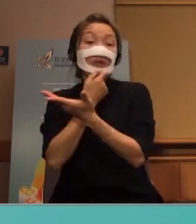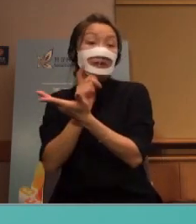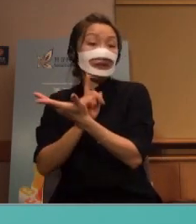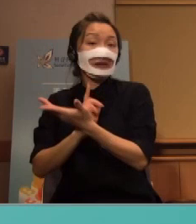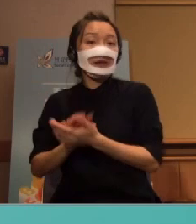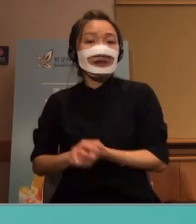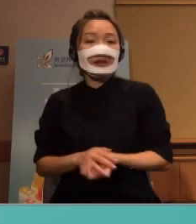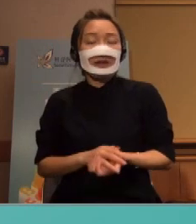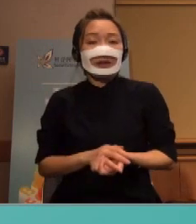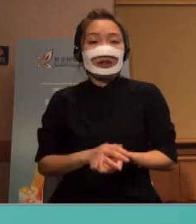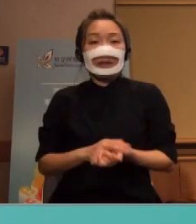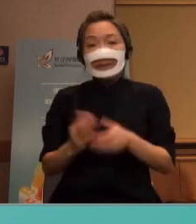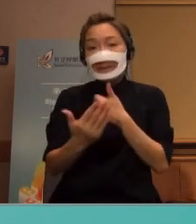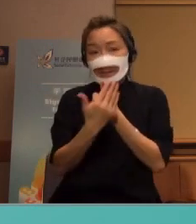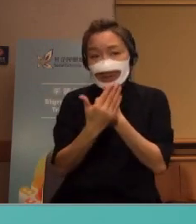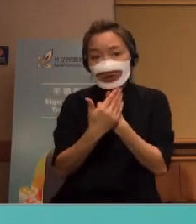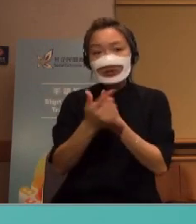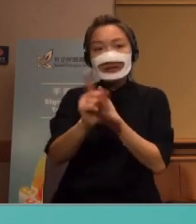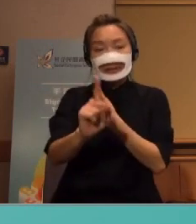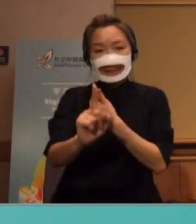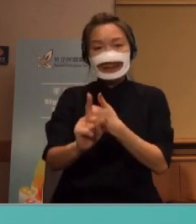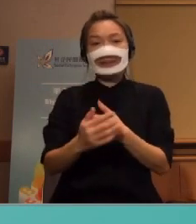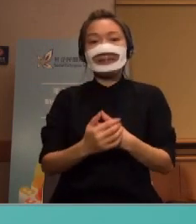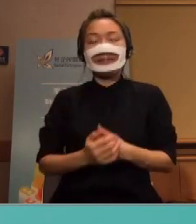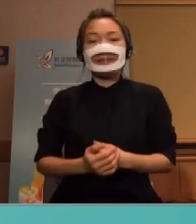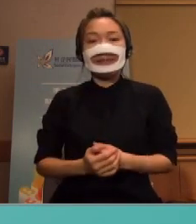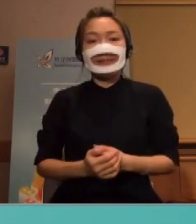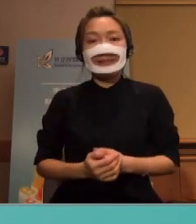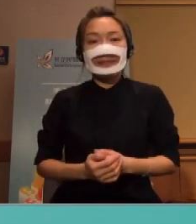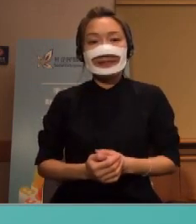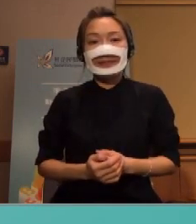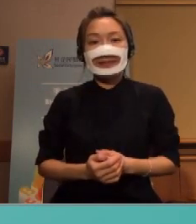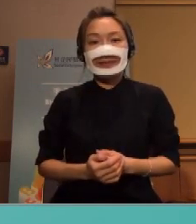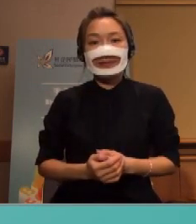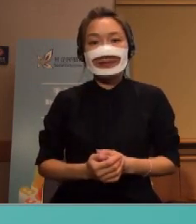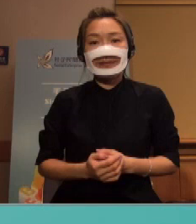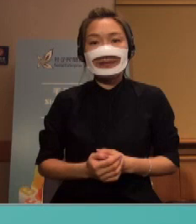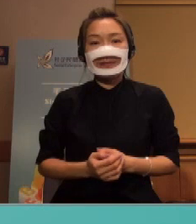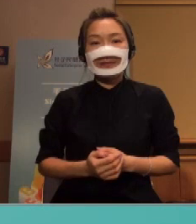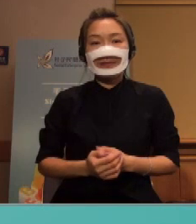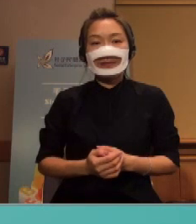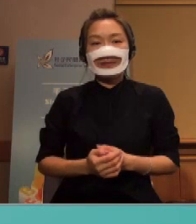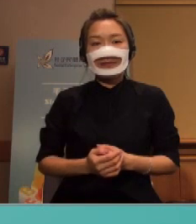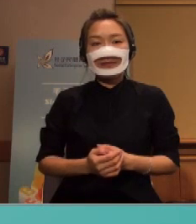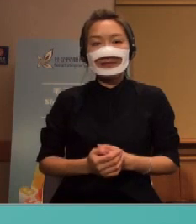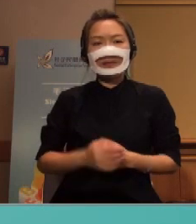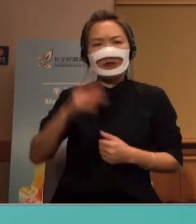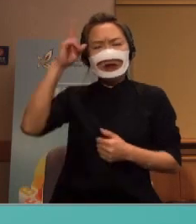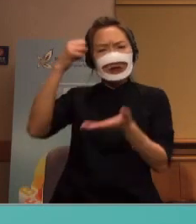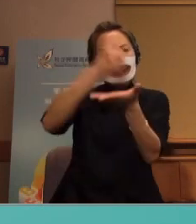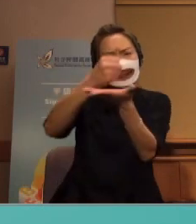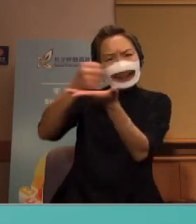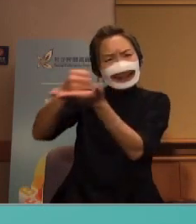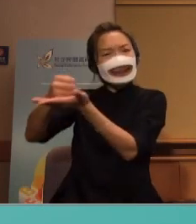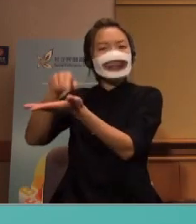carbon registry have a one-to-one mapping with the existing tools of a blockchain. So the key things are you need to have an account management system. You need to